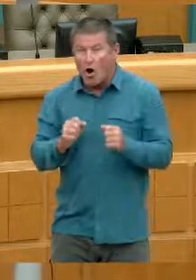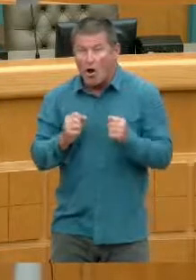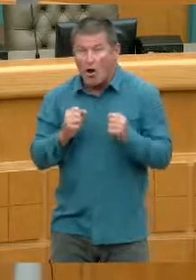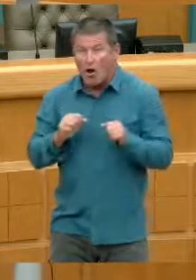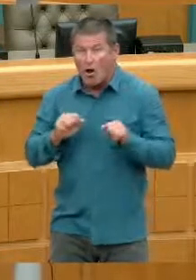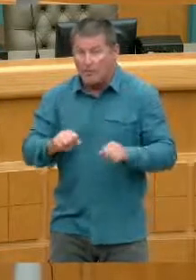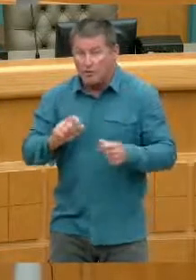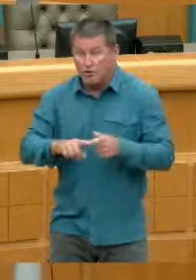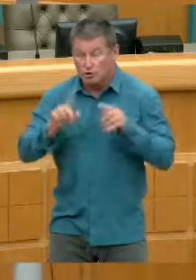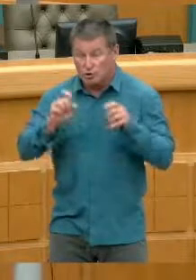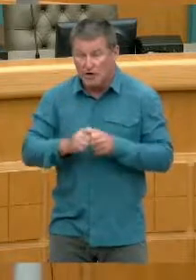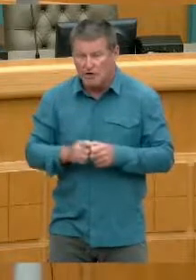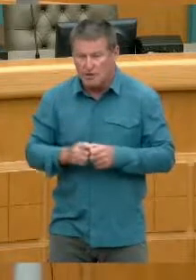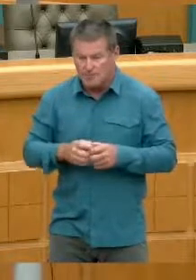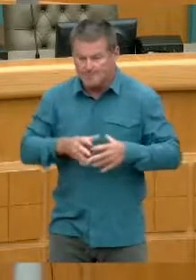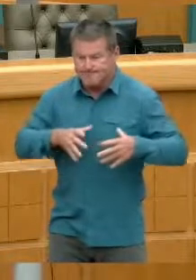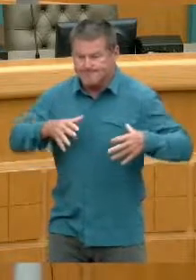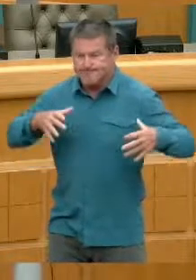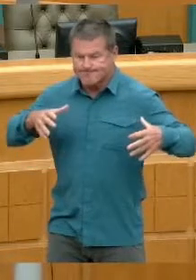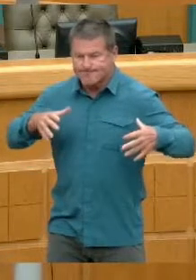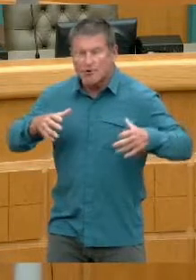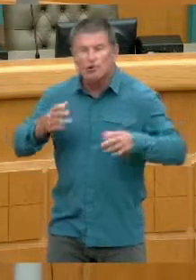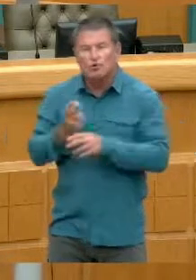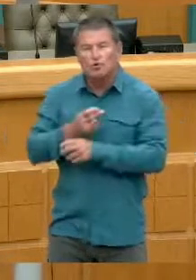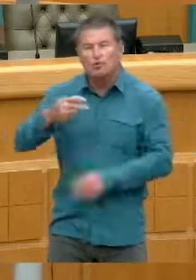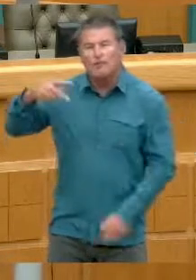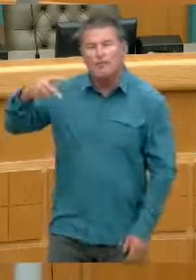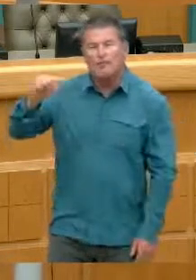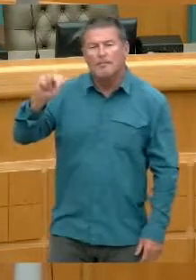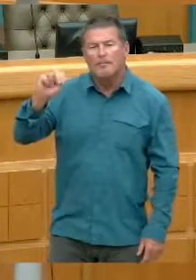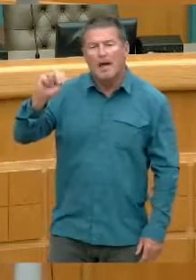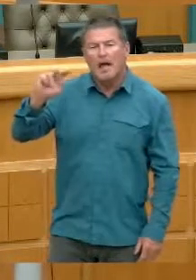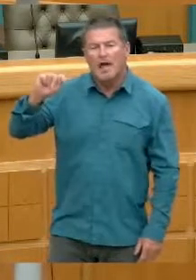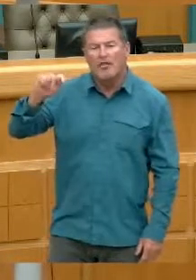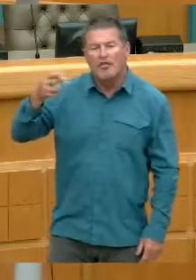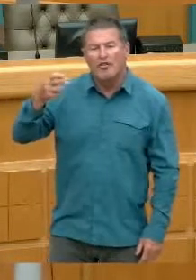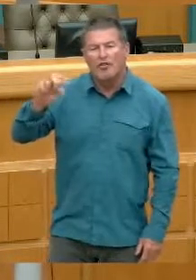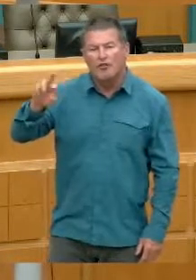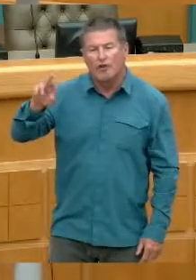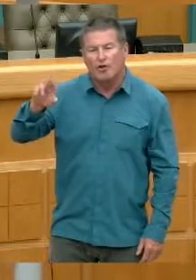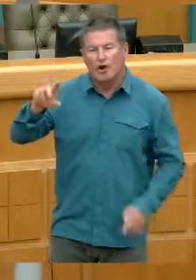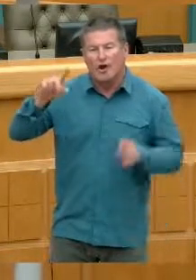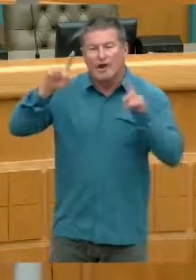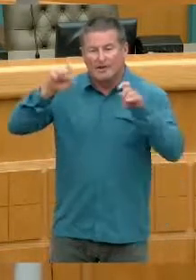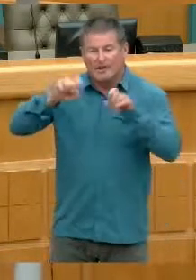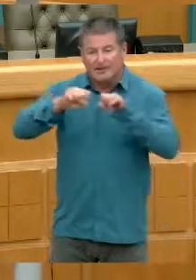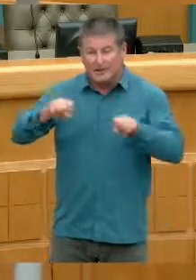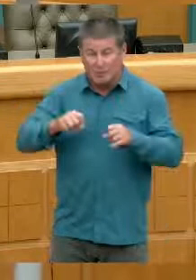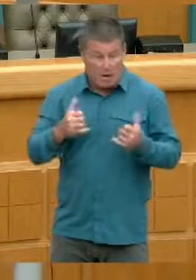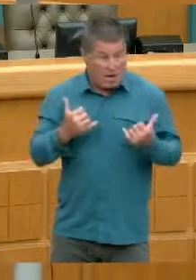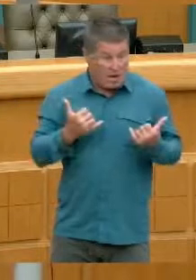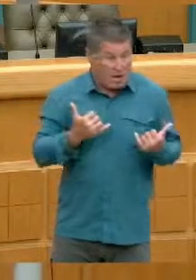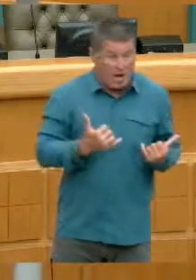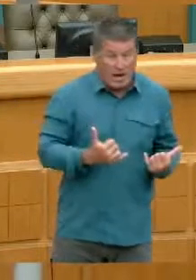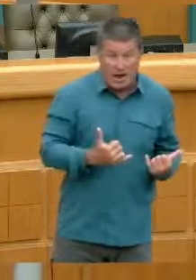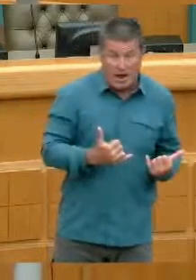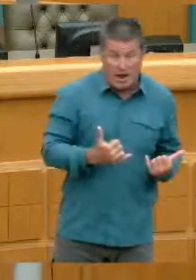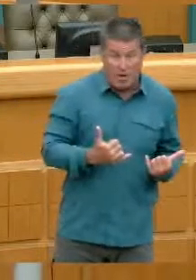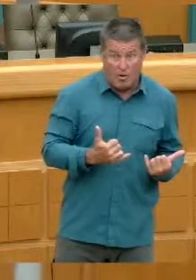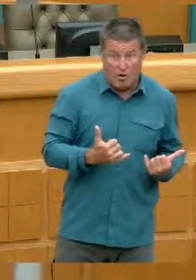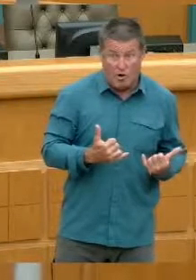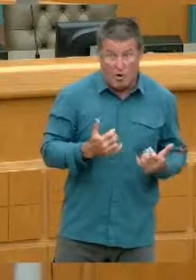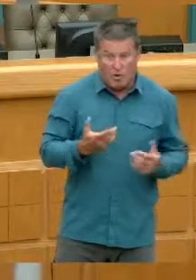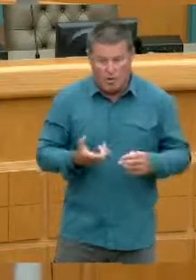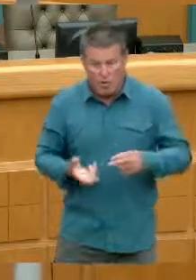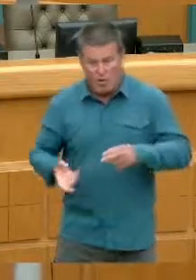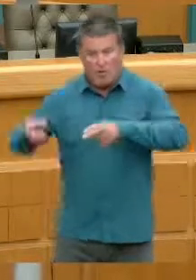an addition of our Panther testing system. This system will increase our current capability by 275